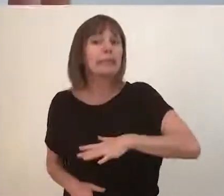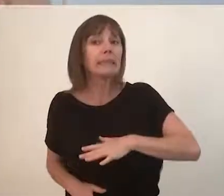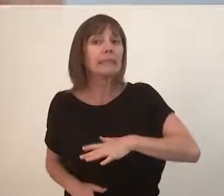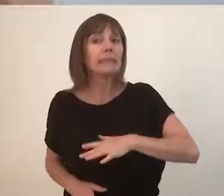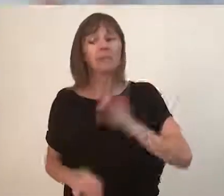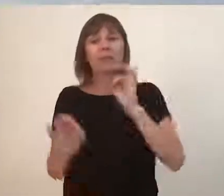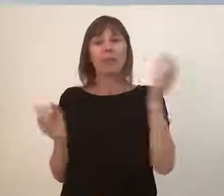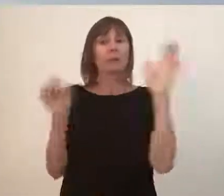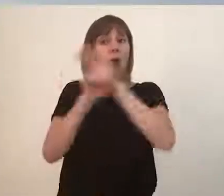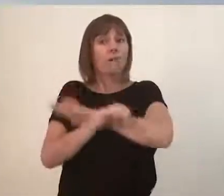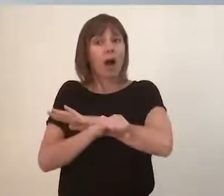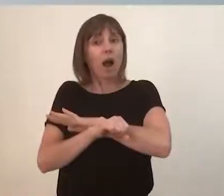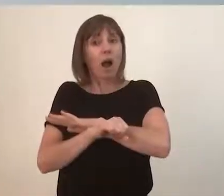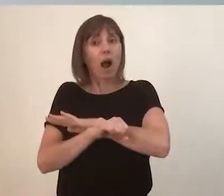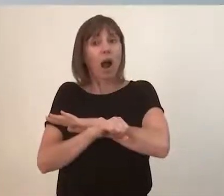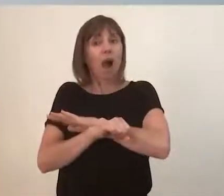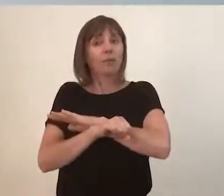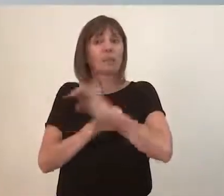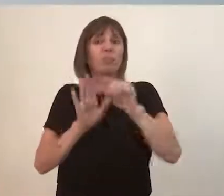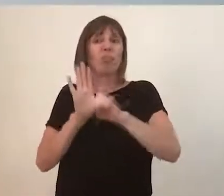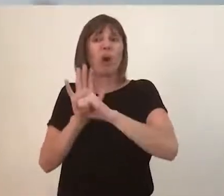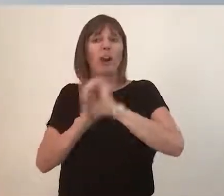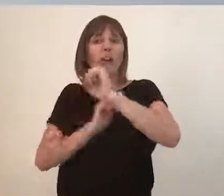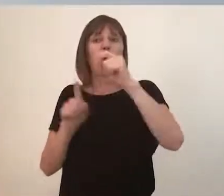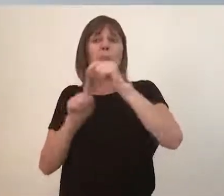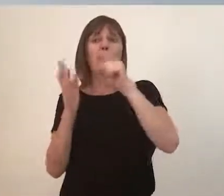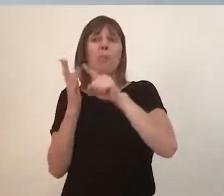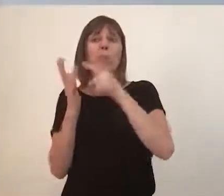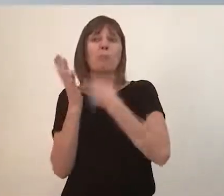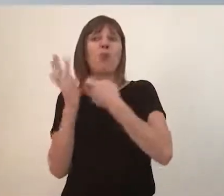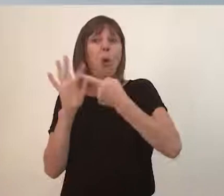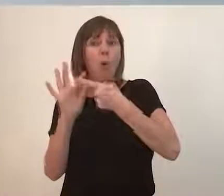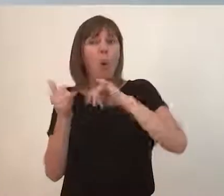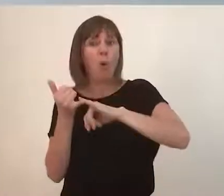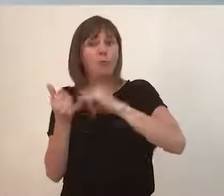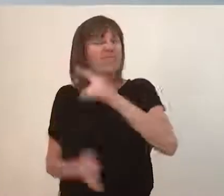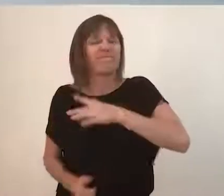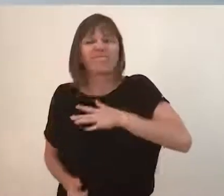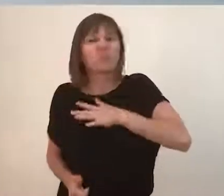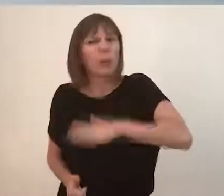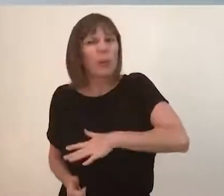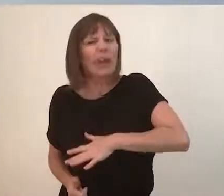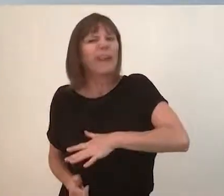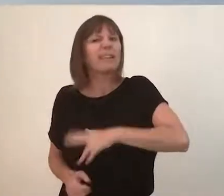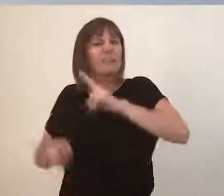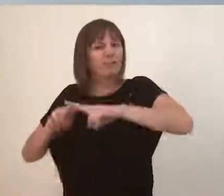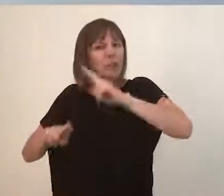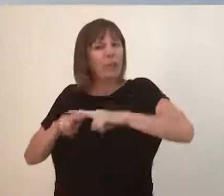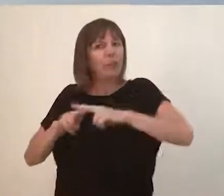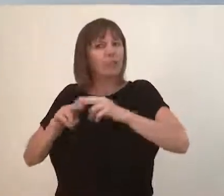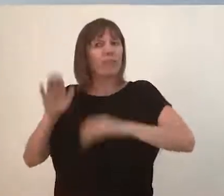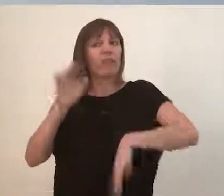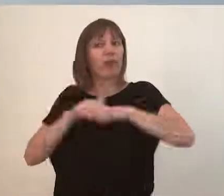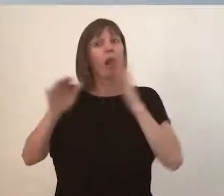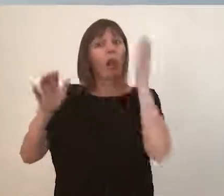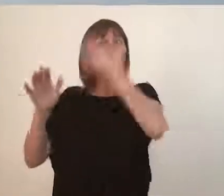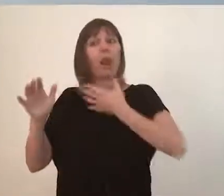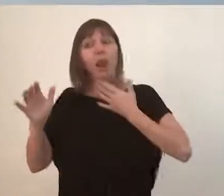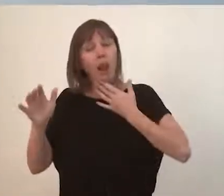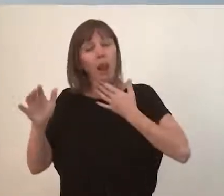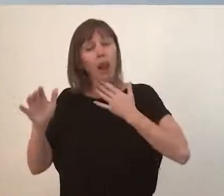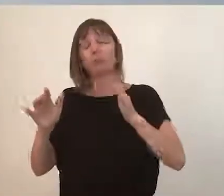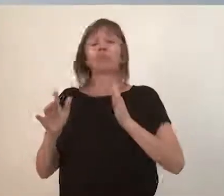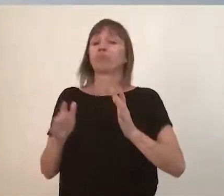and everything on top of that when really there's nothing to cover up? It'll just be blocking up your pores. That's why I don't necessarily feel that I need to put